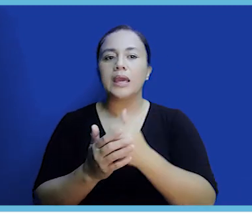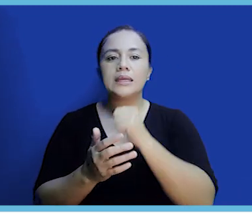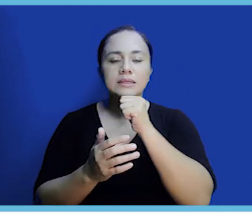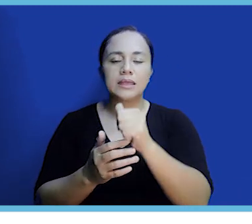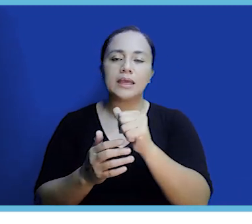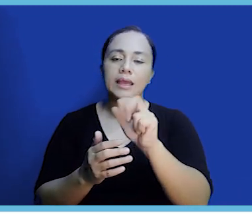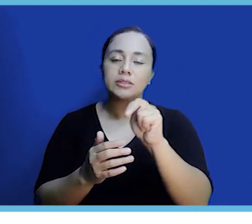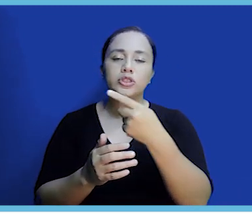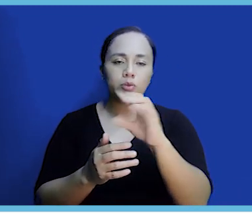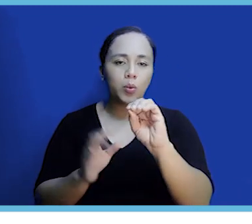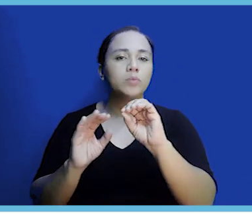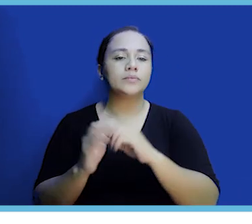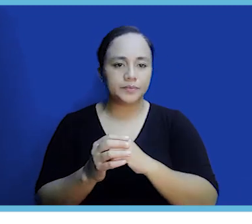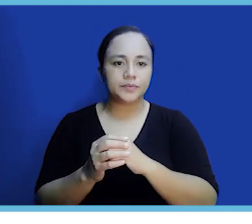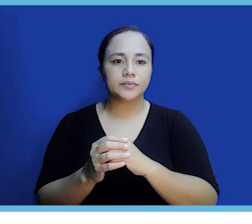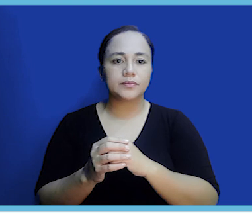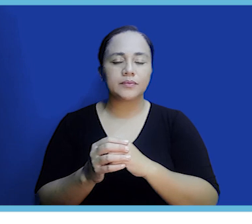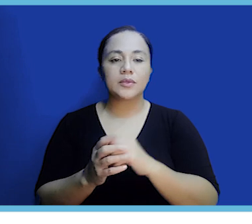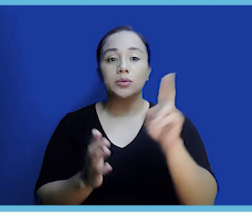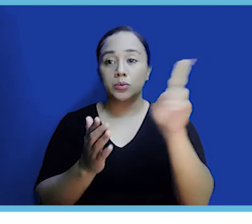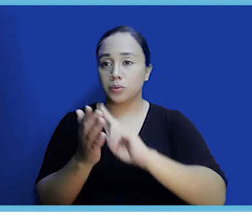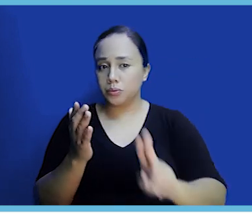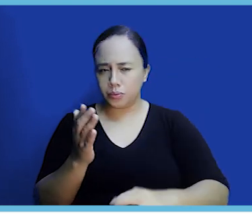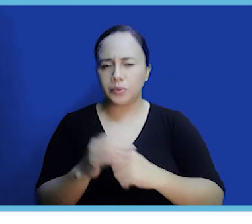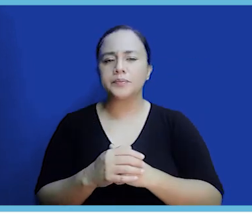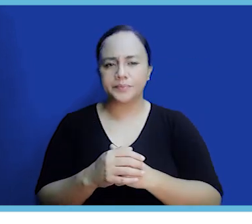the government and non-government organizations.